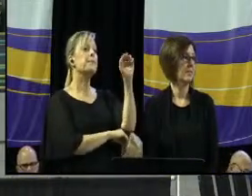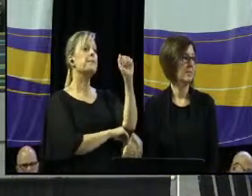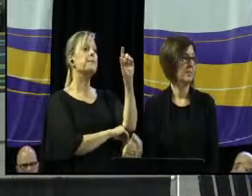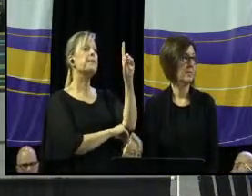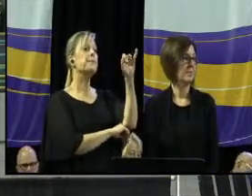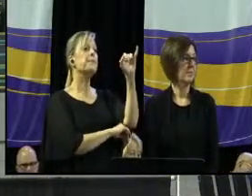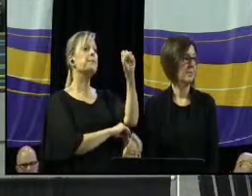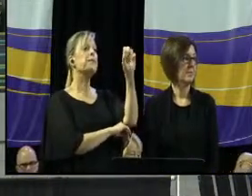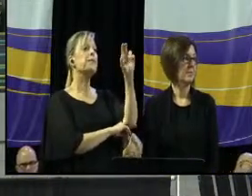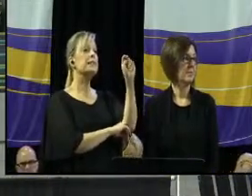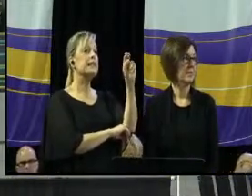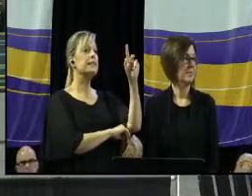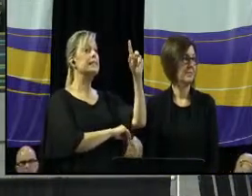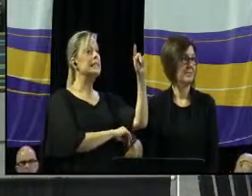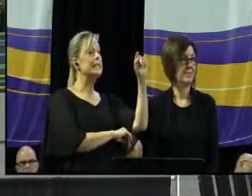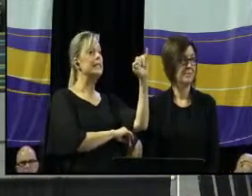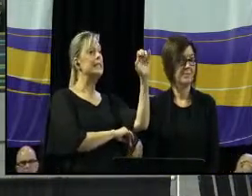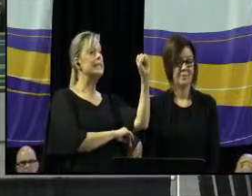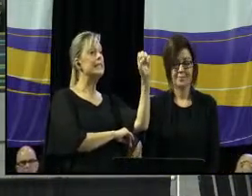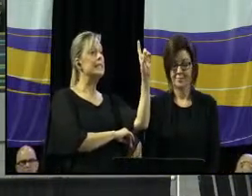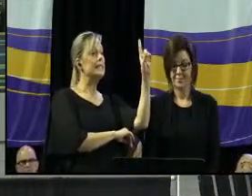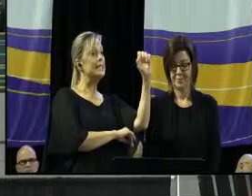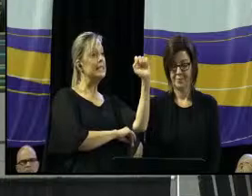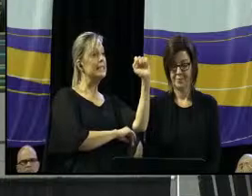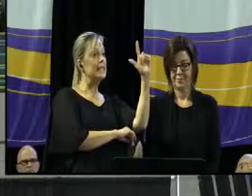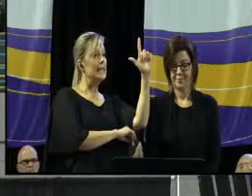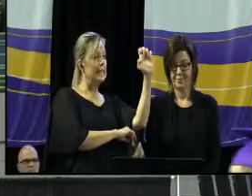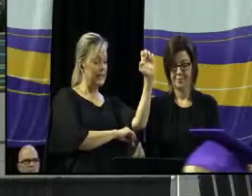Madison Eve Tisdale.